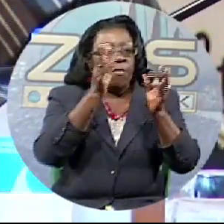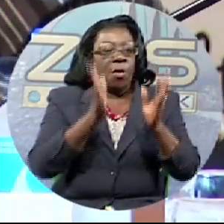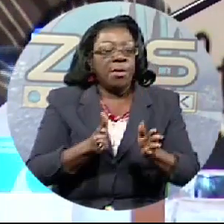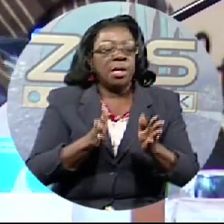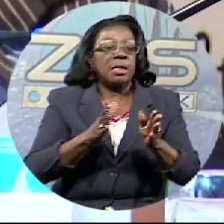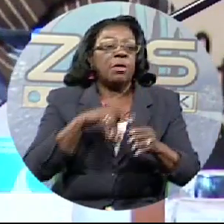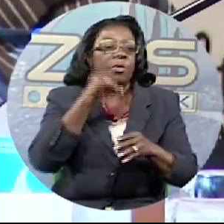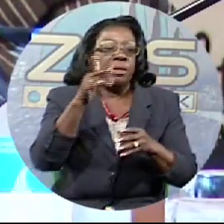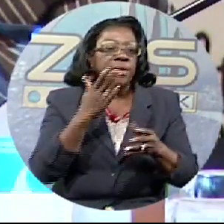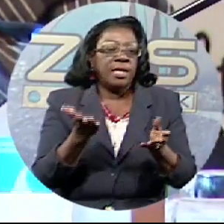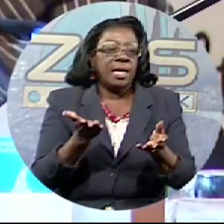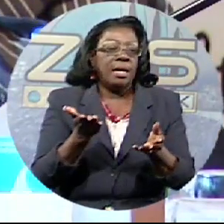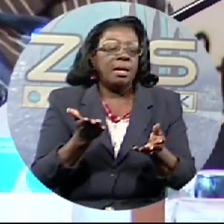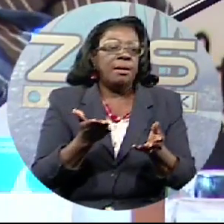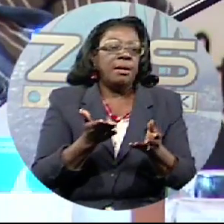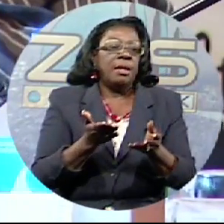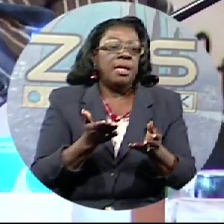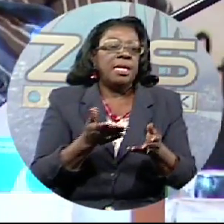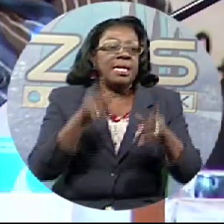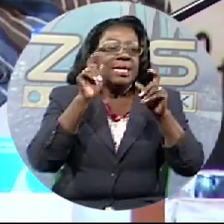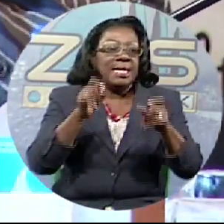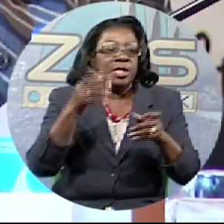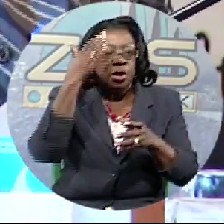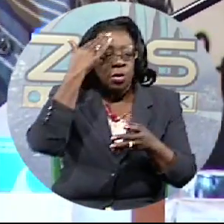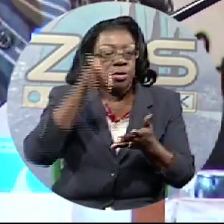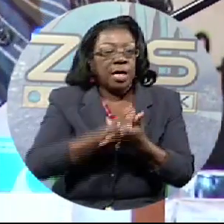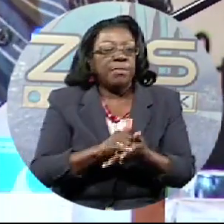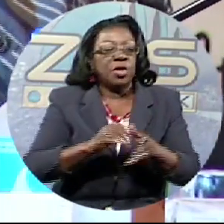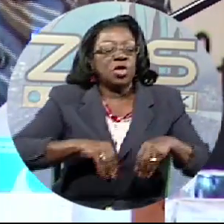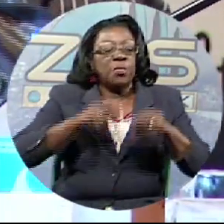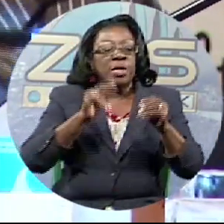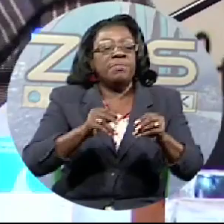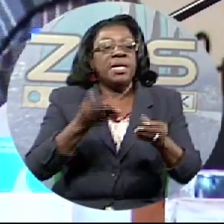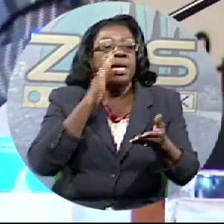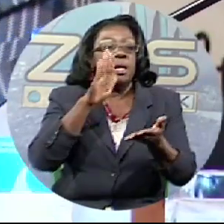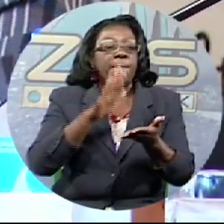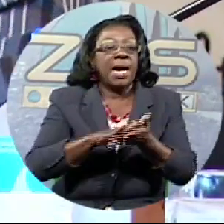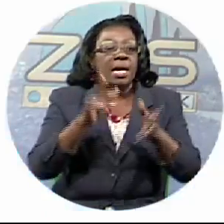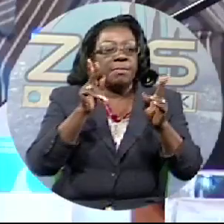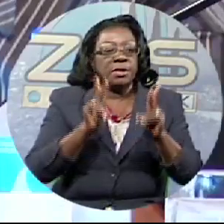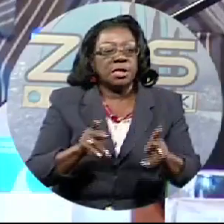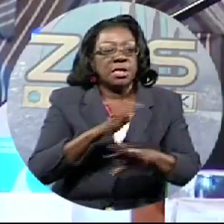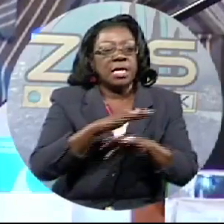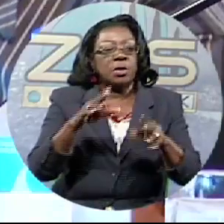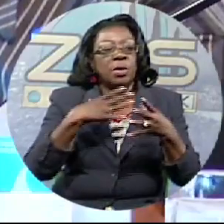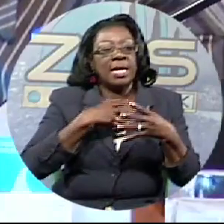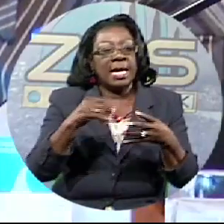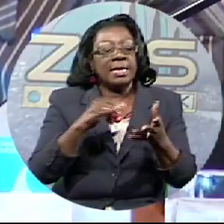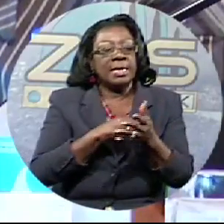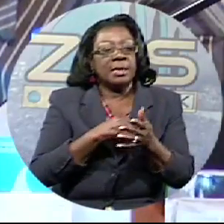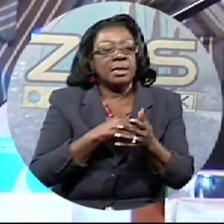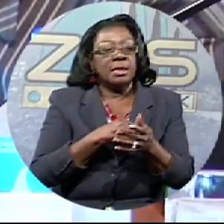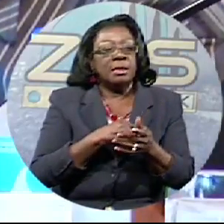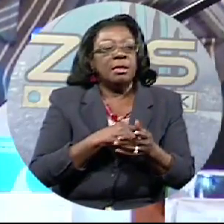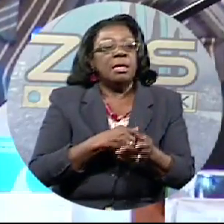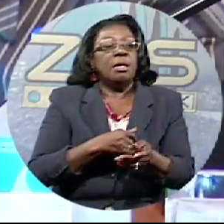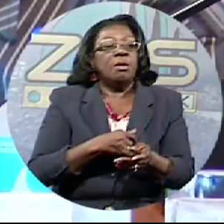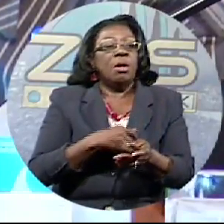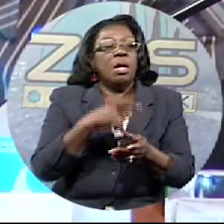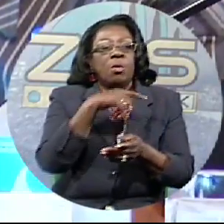I need to know that, because you put me in a bad position. I don't like it. We had Usher to open up